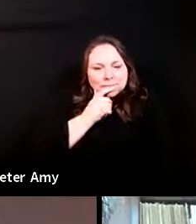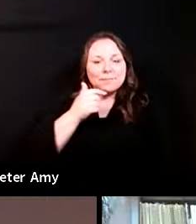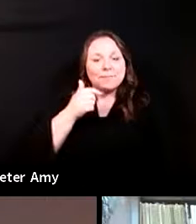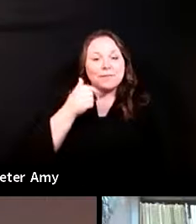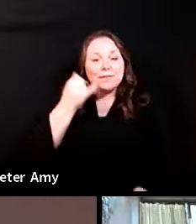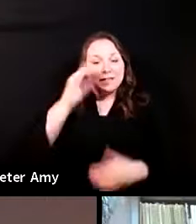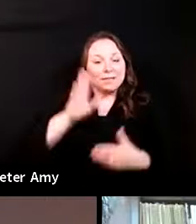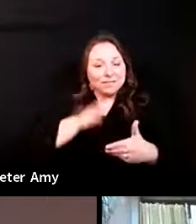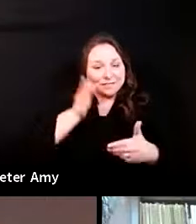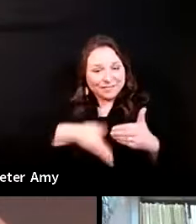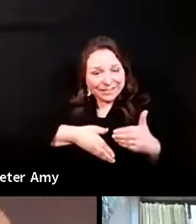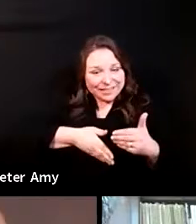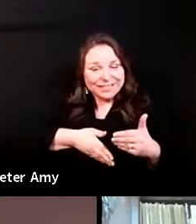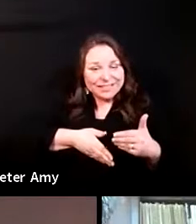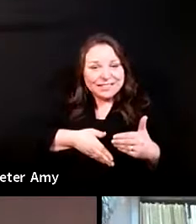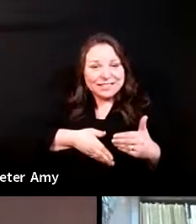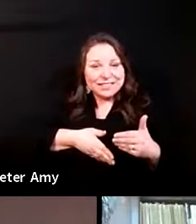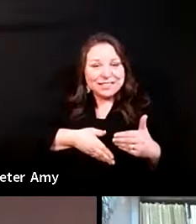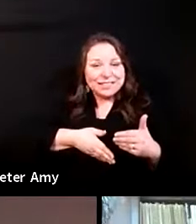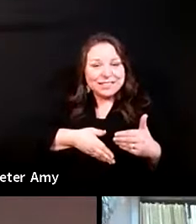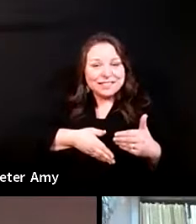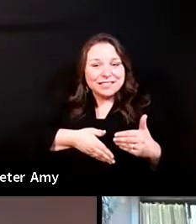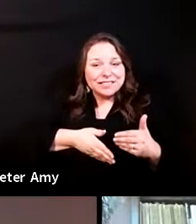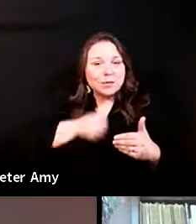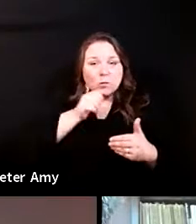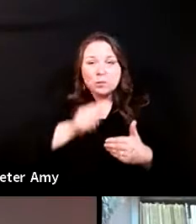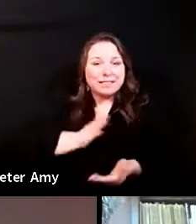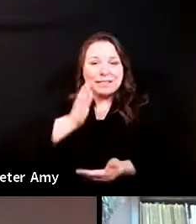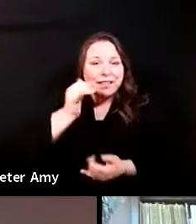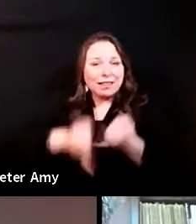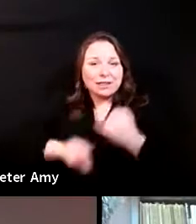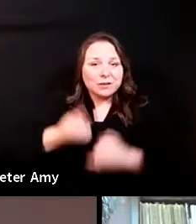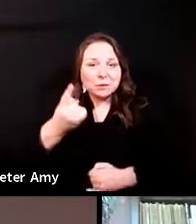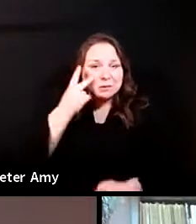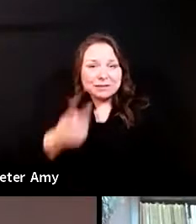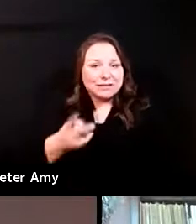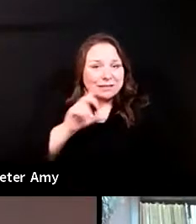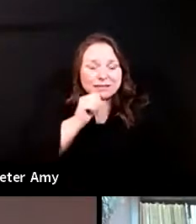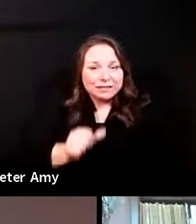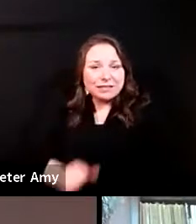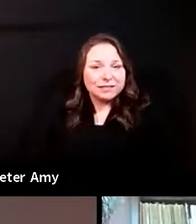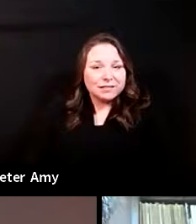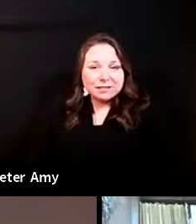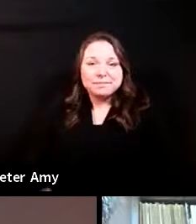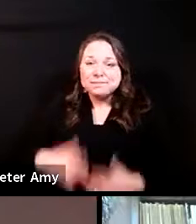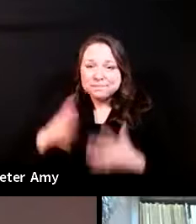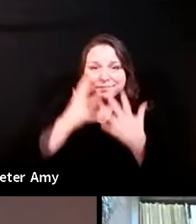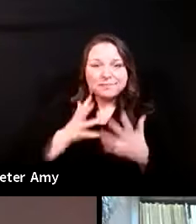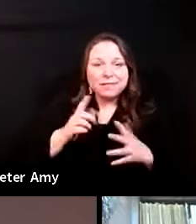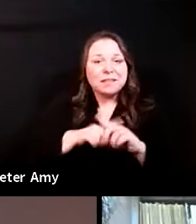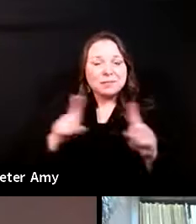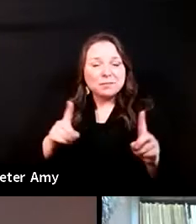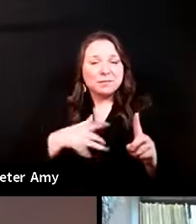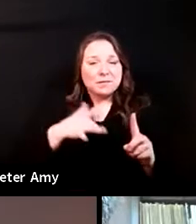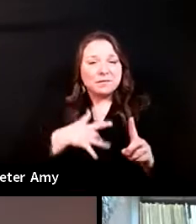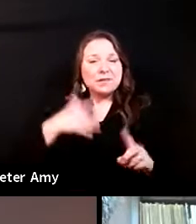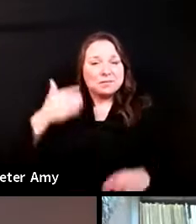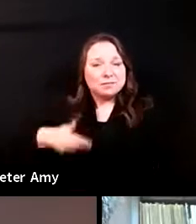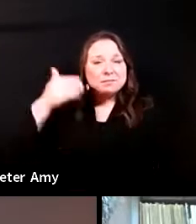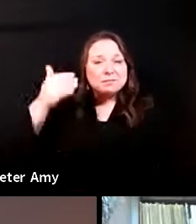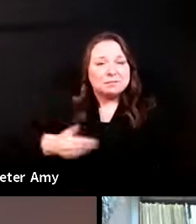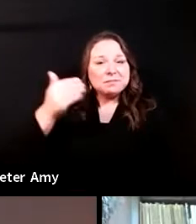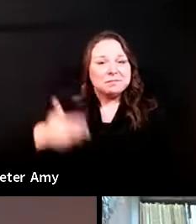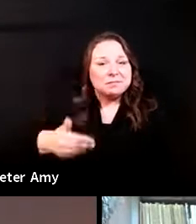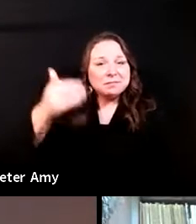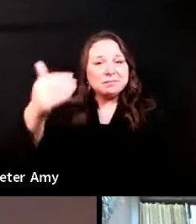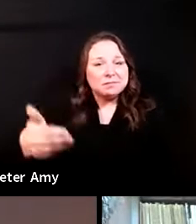through this, but it's not going to be the last pandemic we'll see. It's unfortunate, but I can't say that with